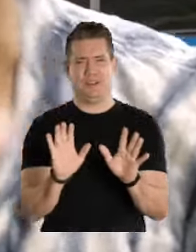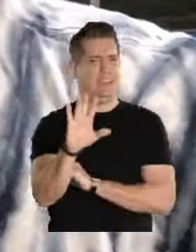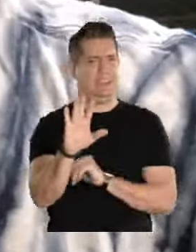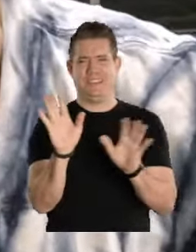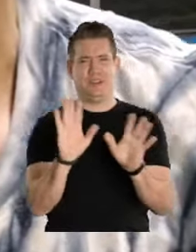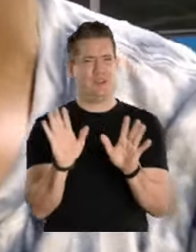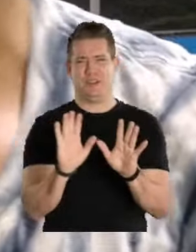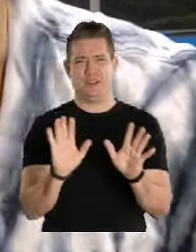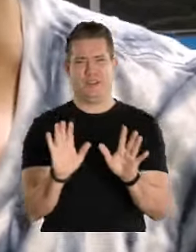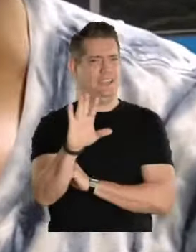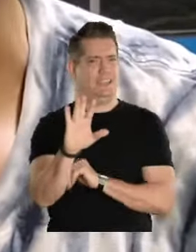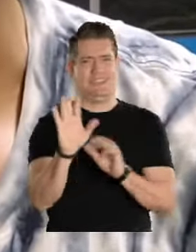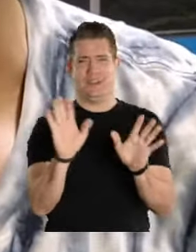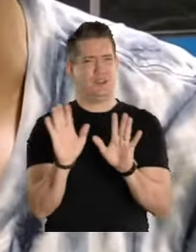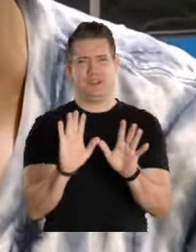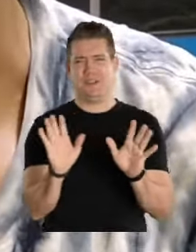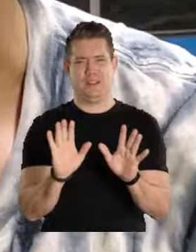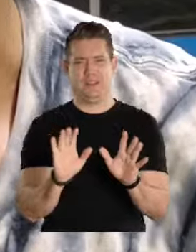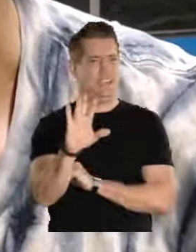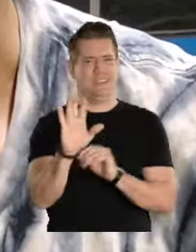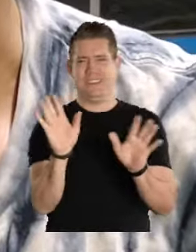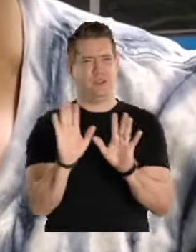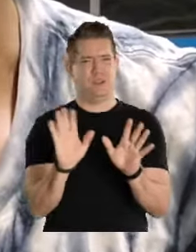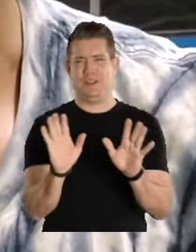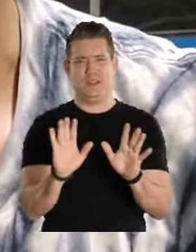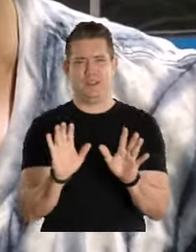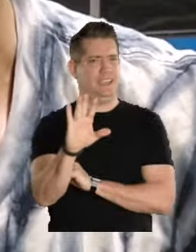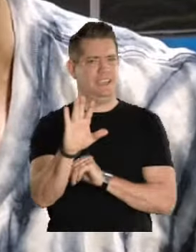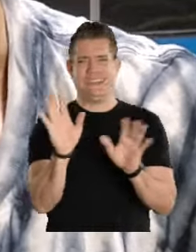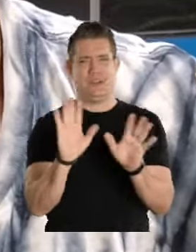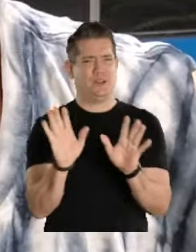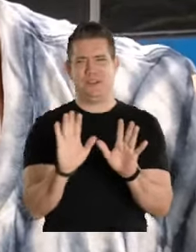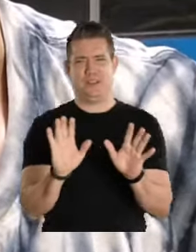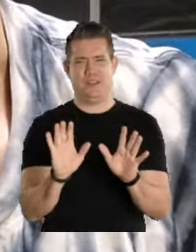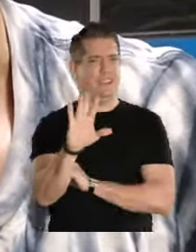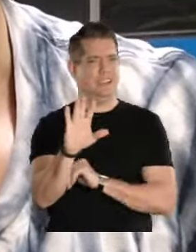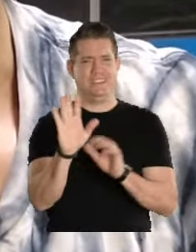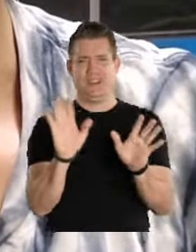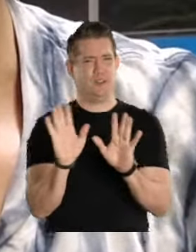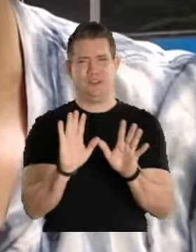and please subscribe to my YouTube channel. All right, everybody, have a great day. Thank you.